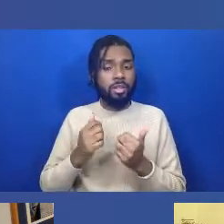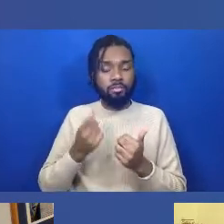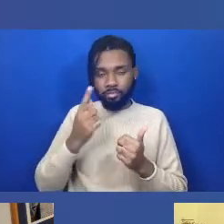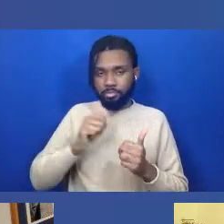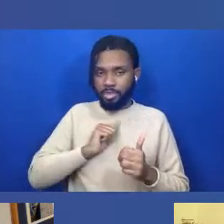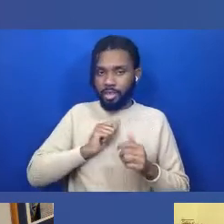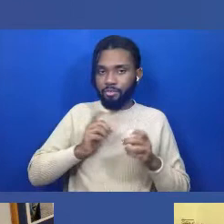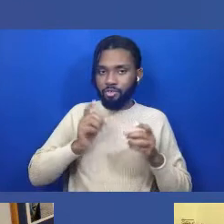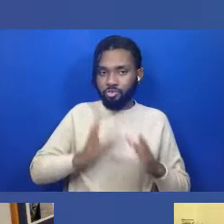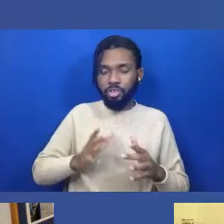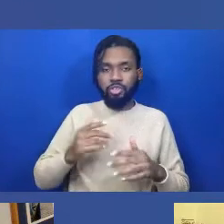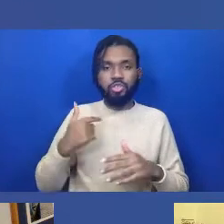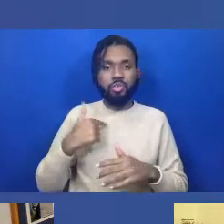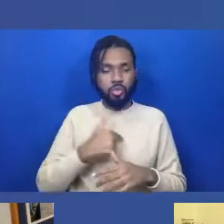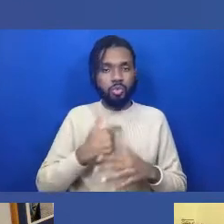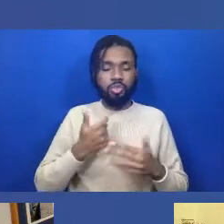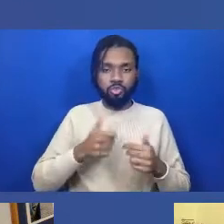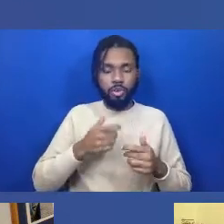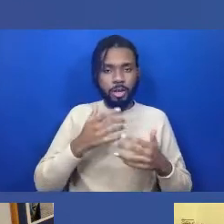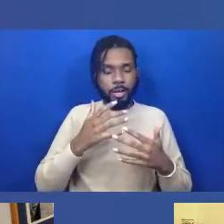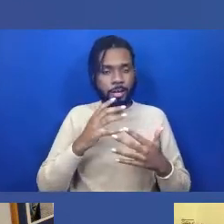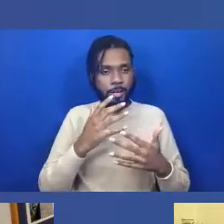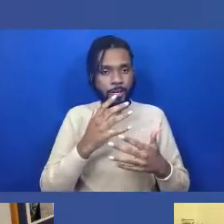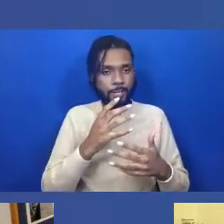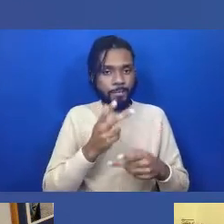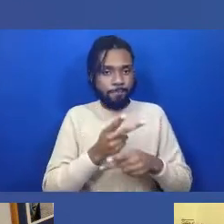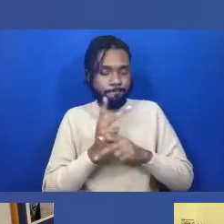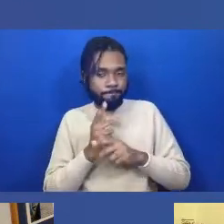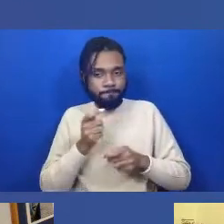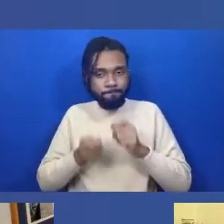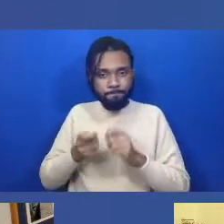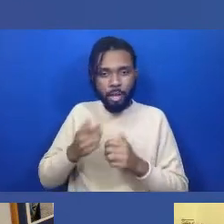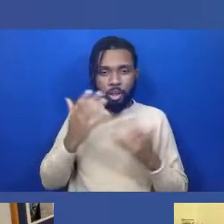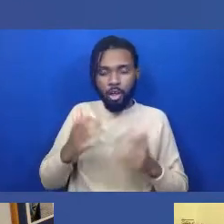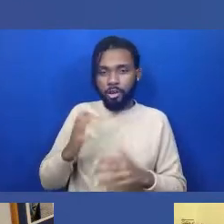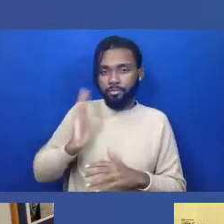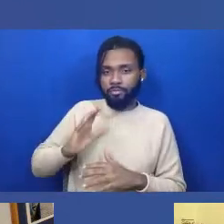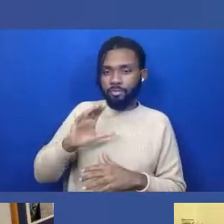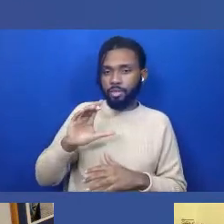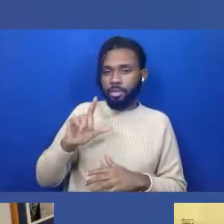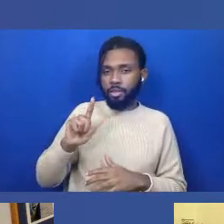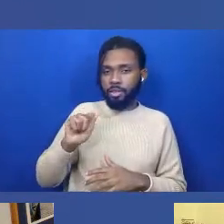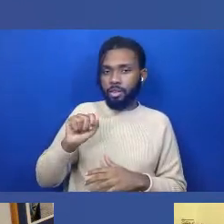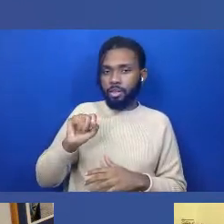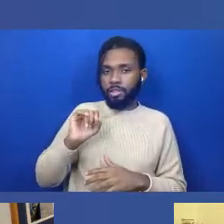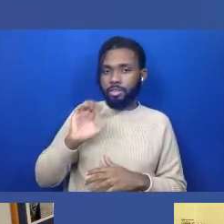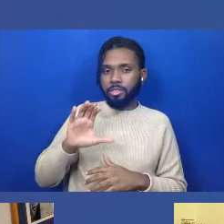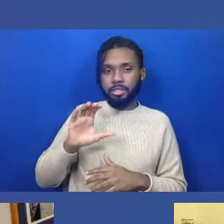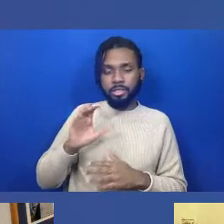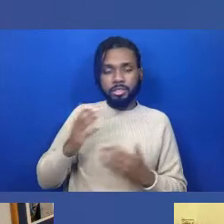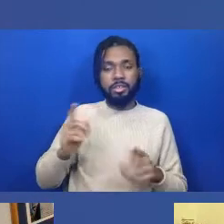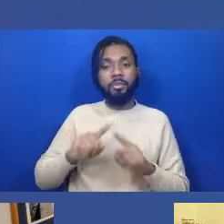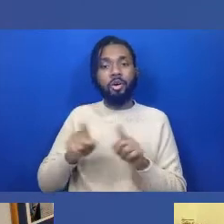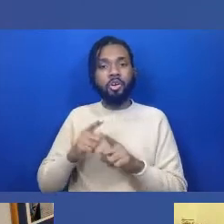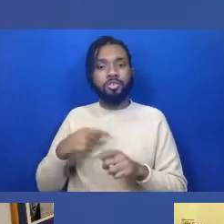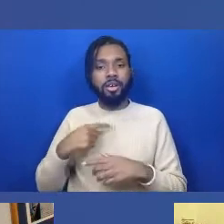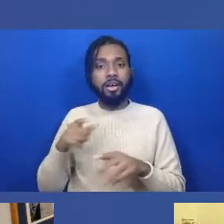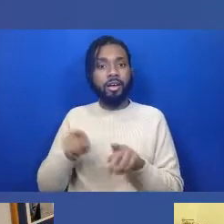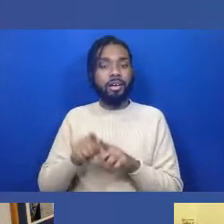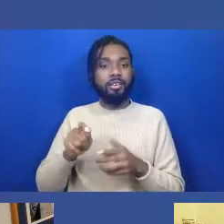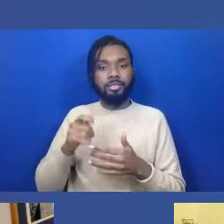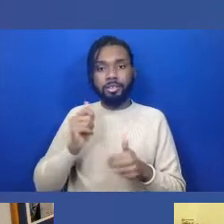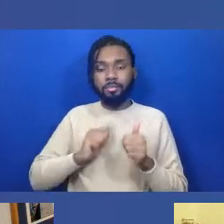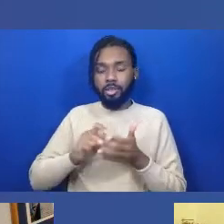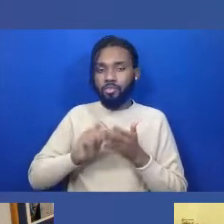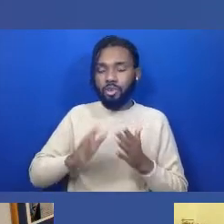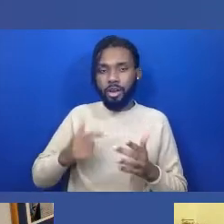director reimagining a lot of classics, but then I also, as a playwright, you know, tell stories that are very personal to me as a Native person as well.